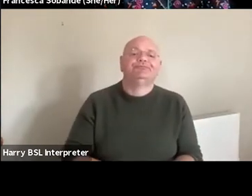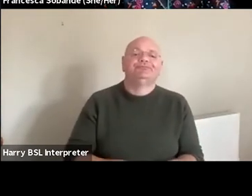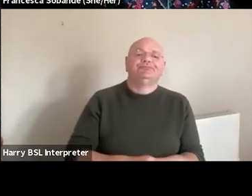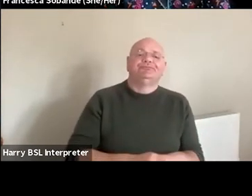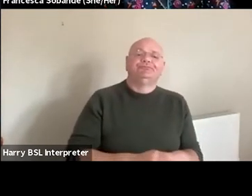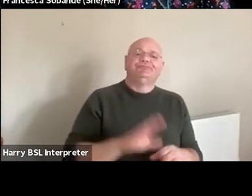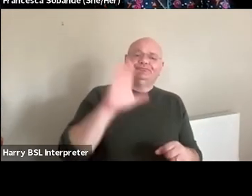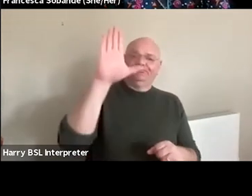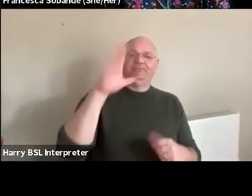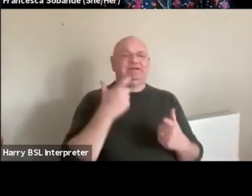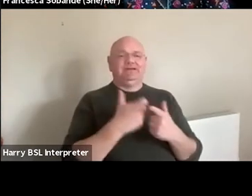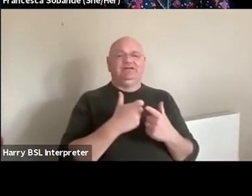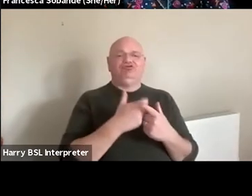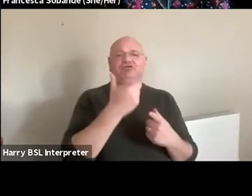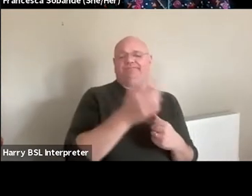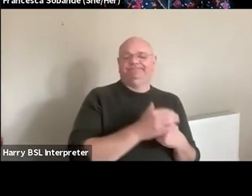Khadija?